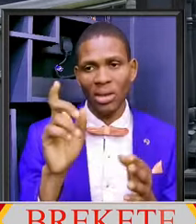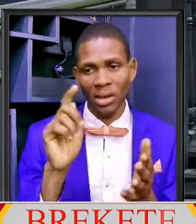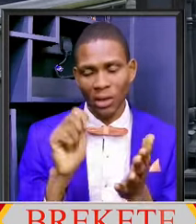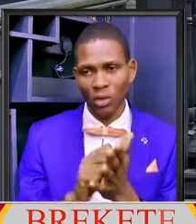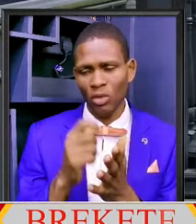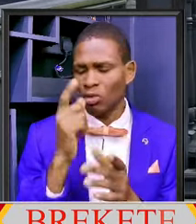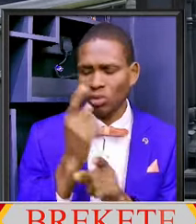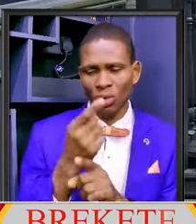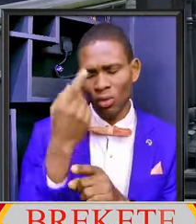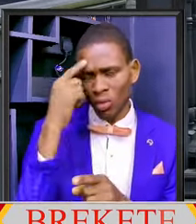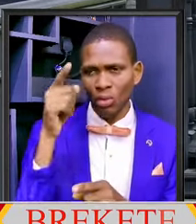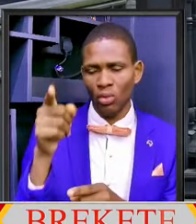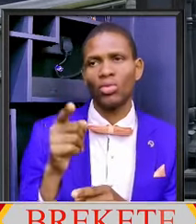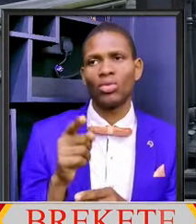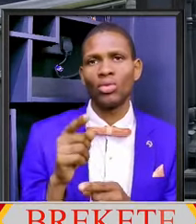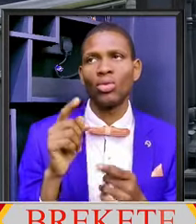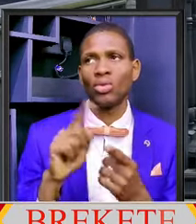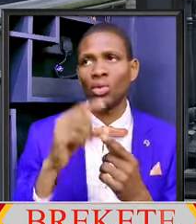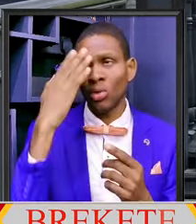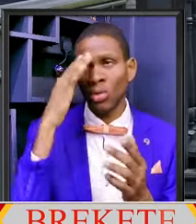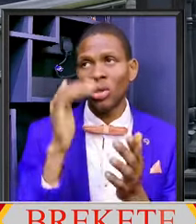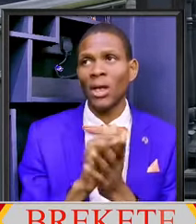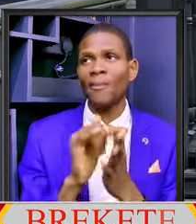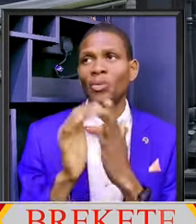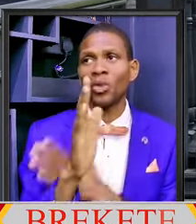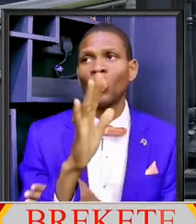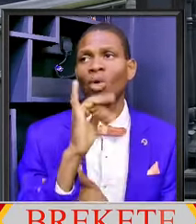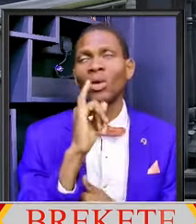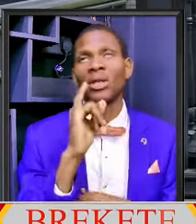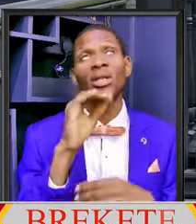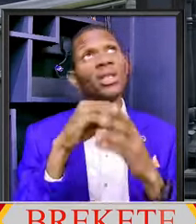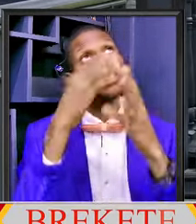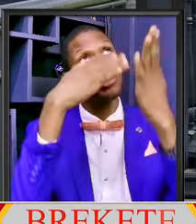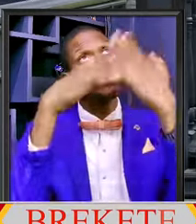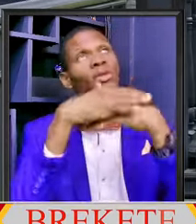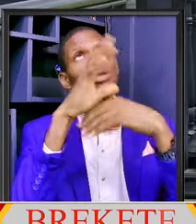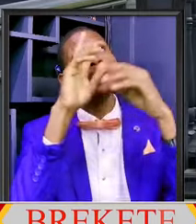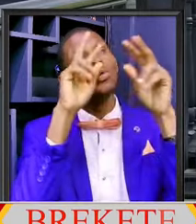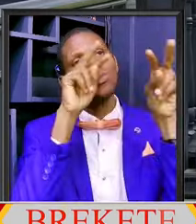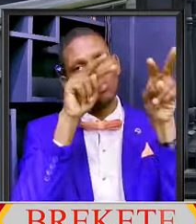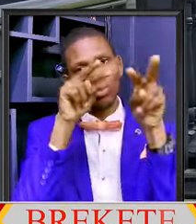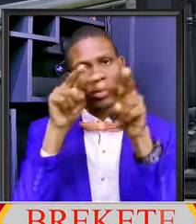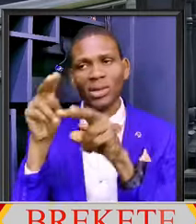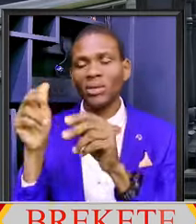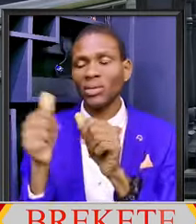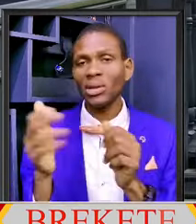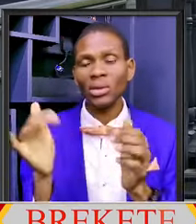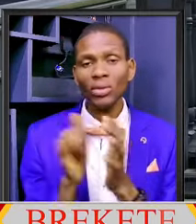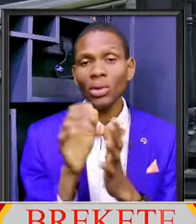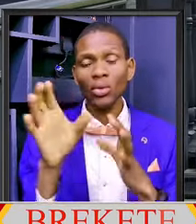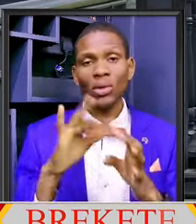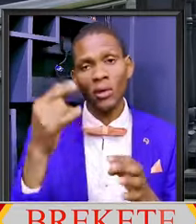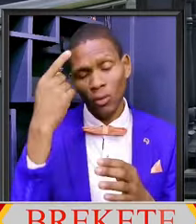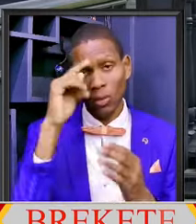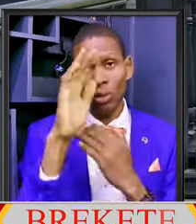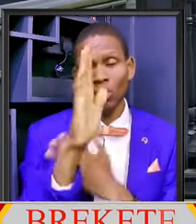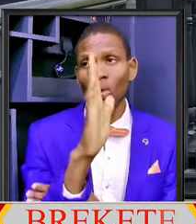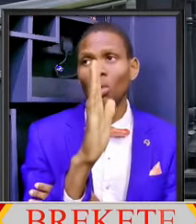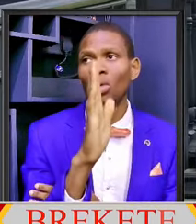just for you to know that God in thank heaven you, is watching. Yes, sir. Anything what you they do for God, God, no.